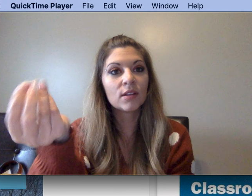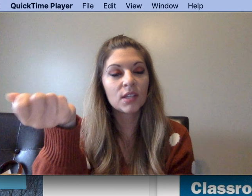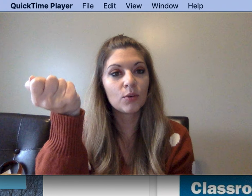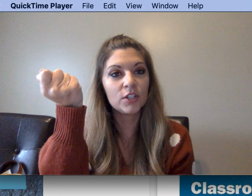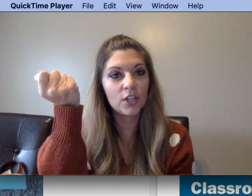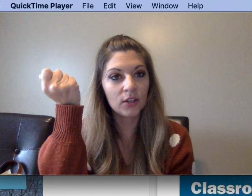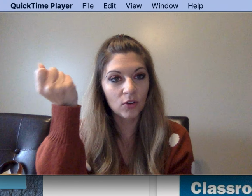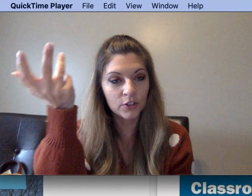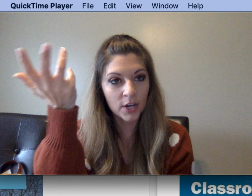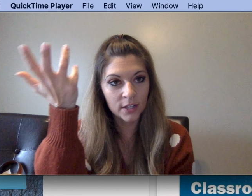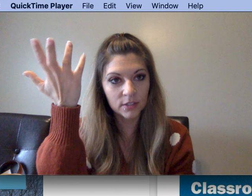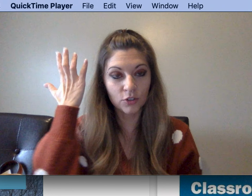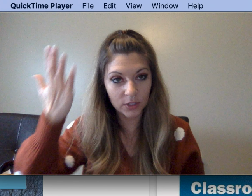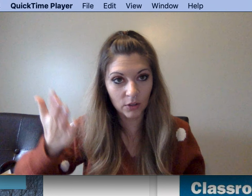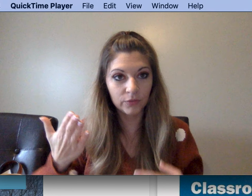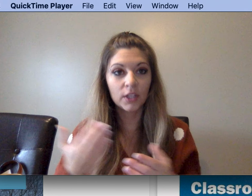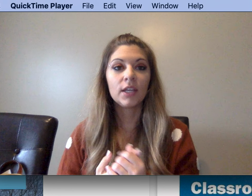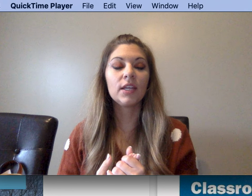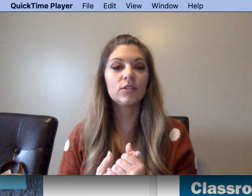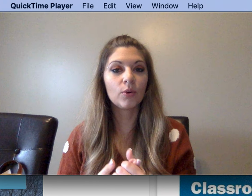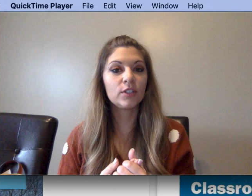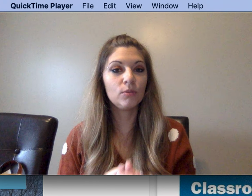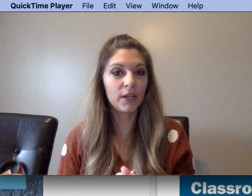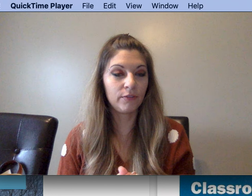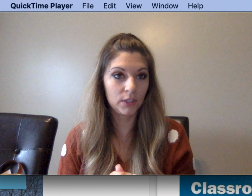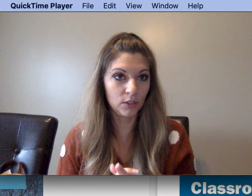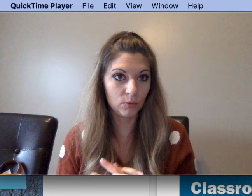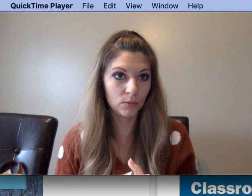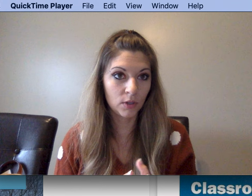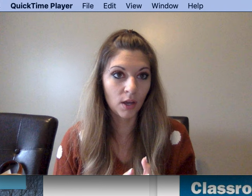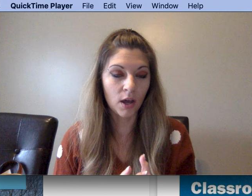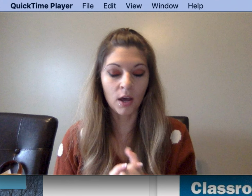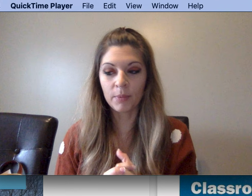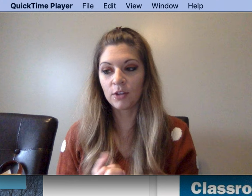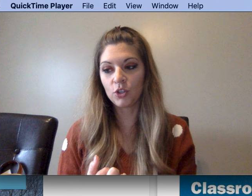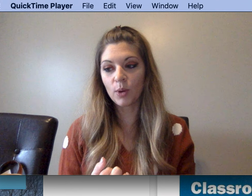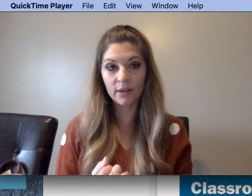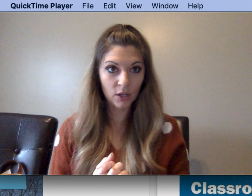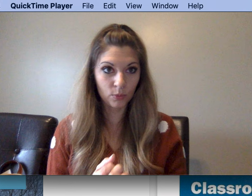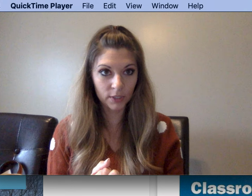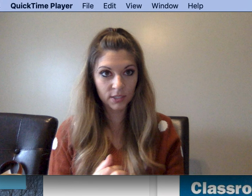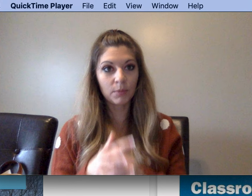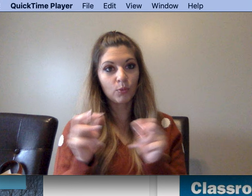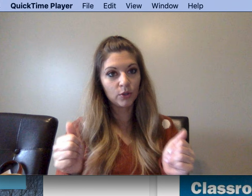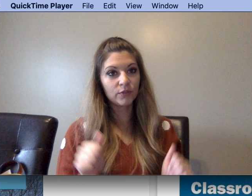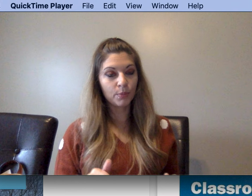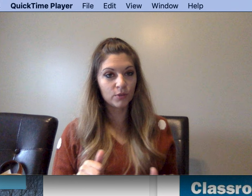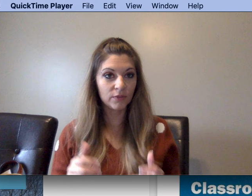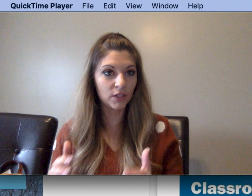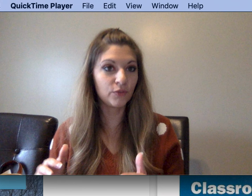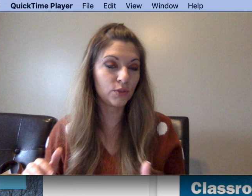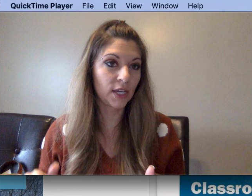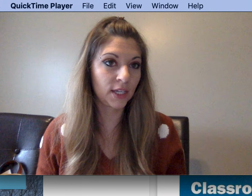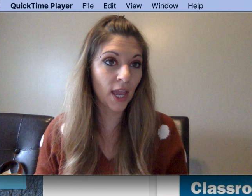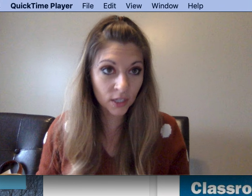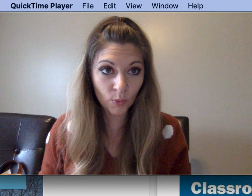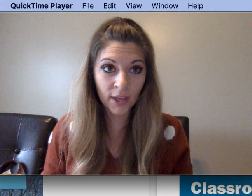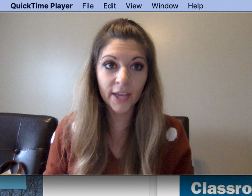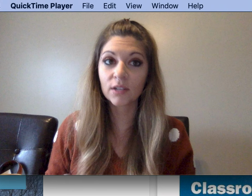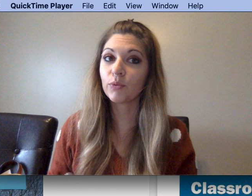using this language and on your hands yourself is going to benefit you. And you have a homework assignment where you have to post a video of you